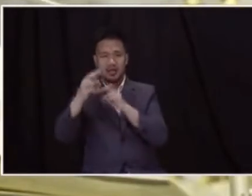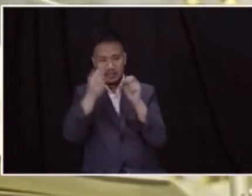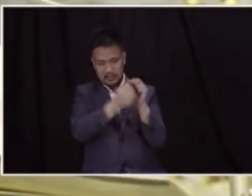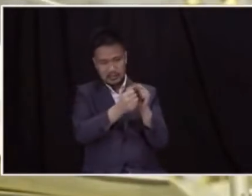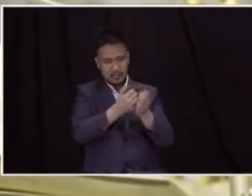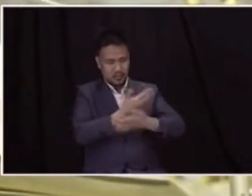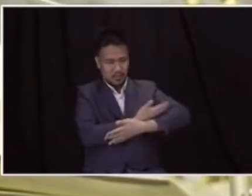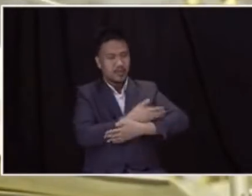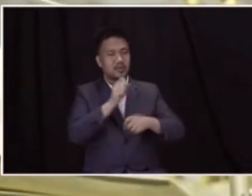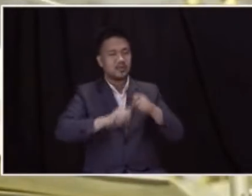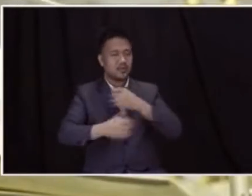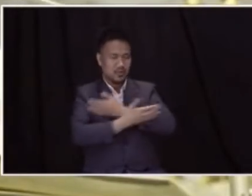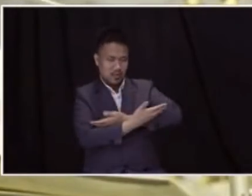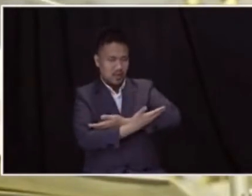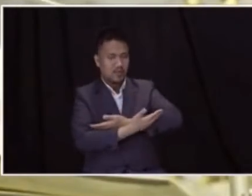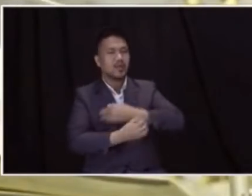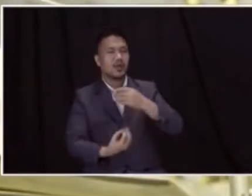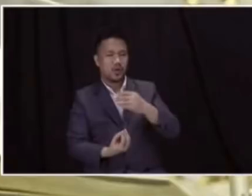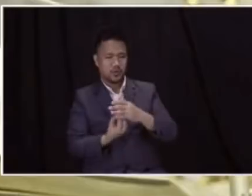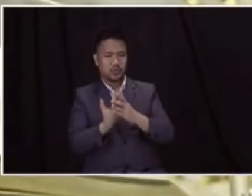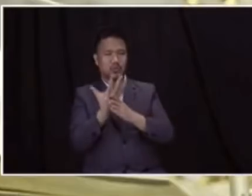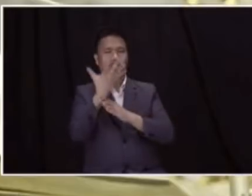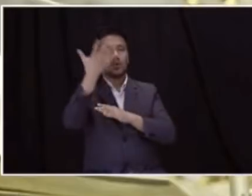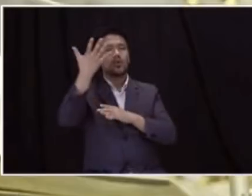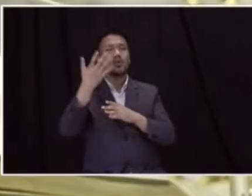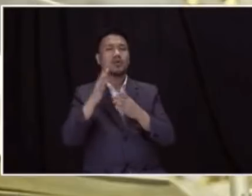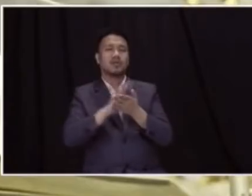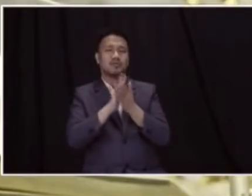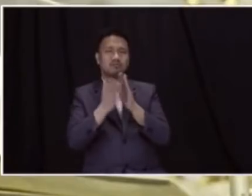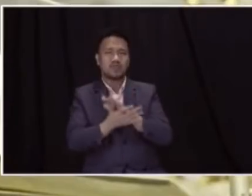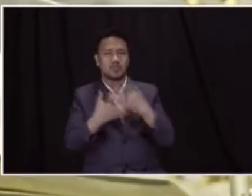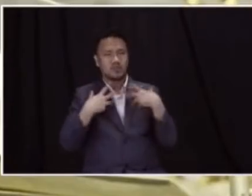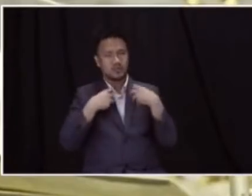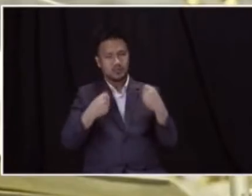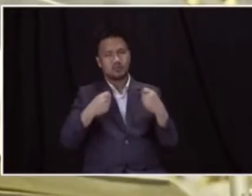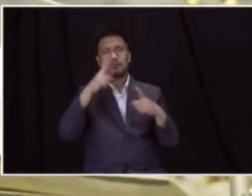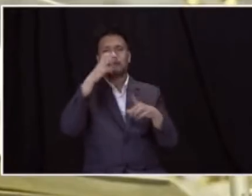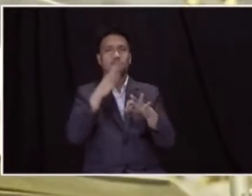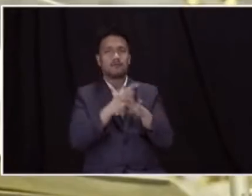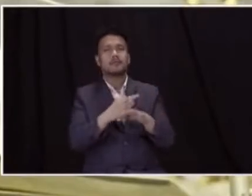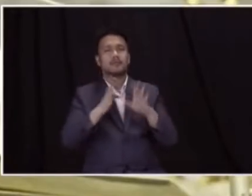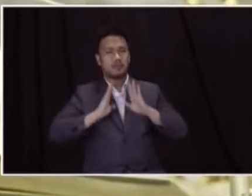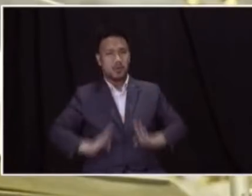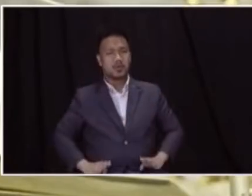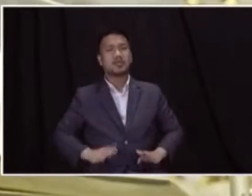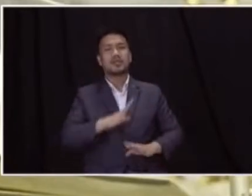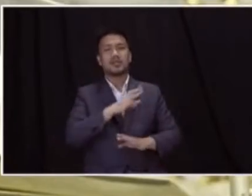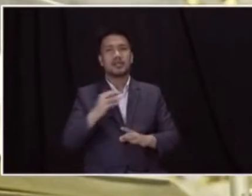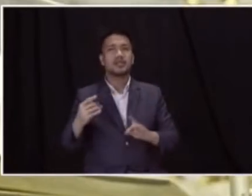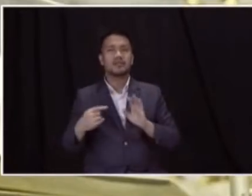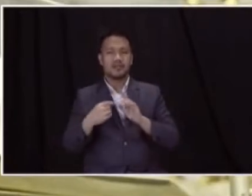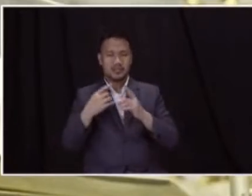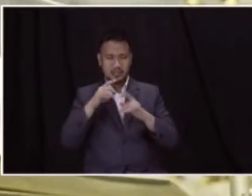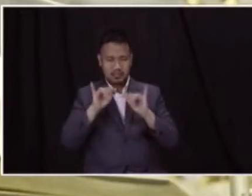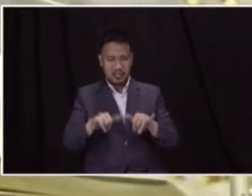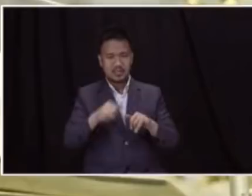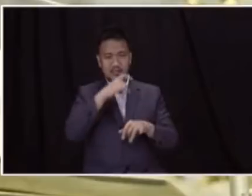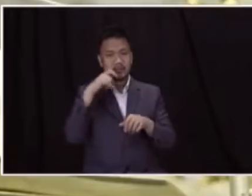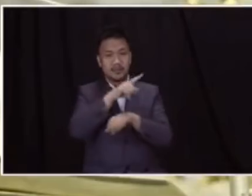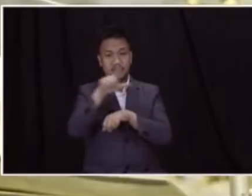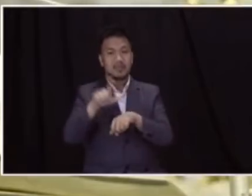spirit, and he was in the desert until the day of his manifestation to Israel.